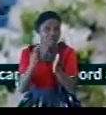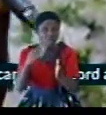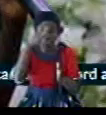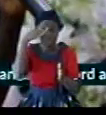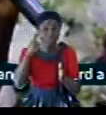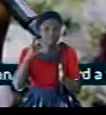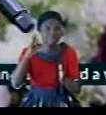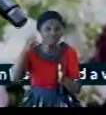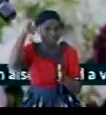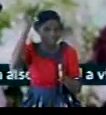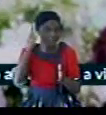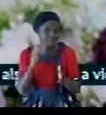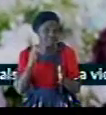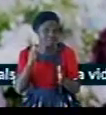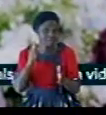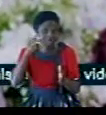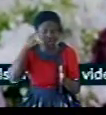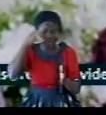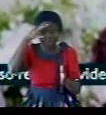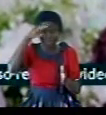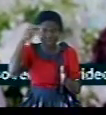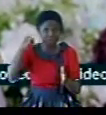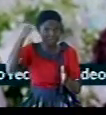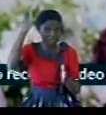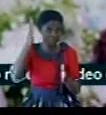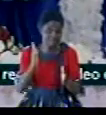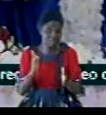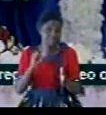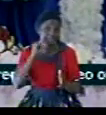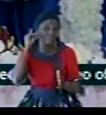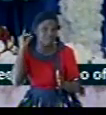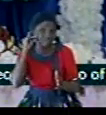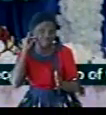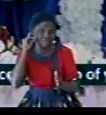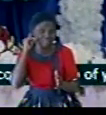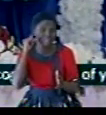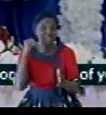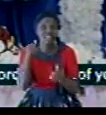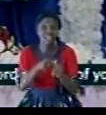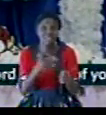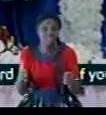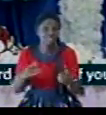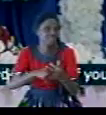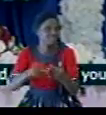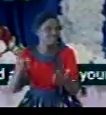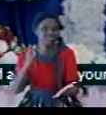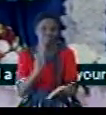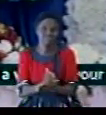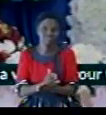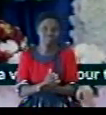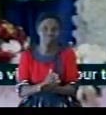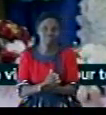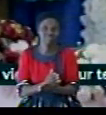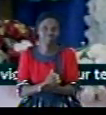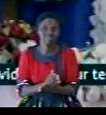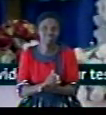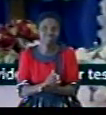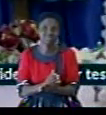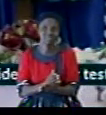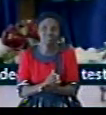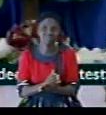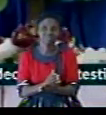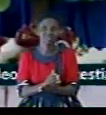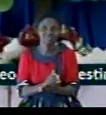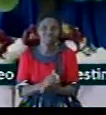I wanted to come out, but the Spirit told me that, wait, don't go and testify like that. That when it is